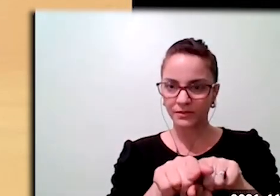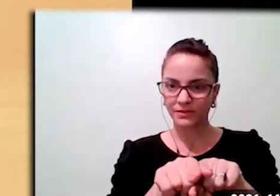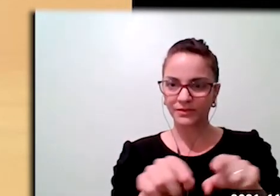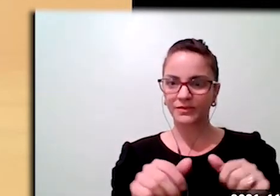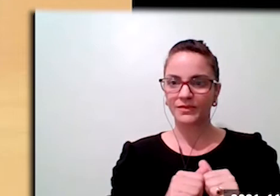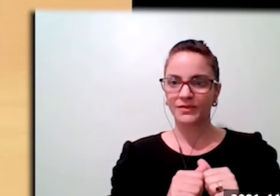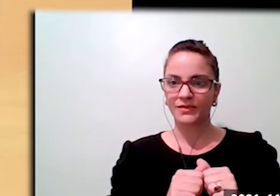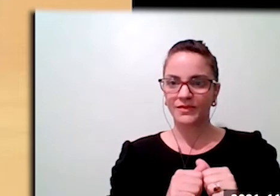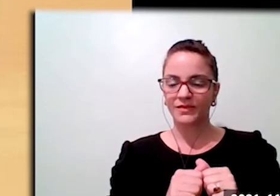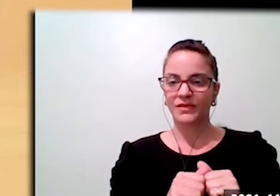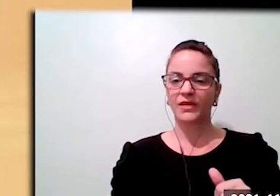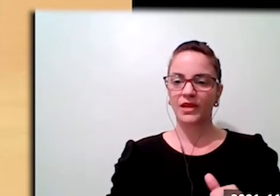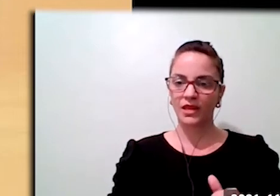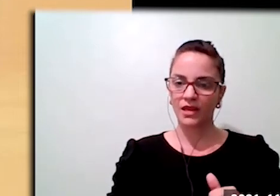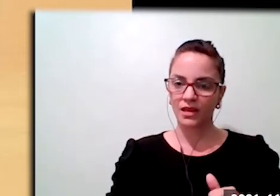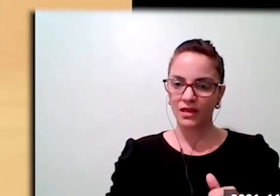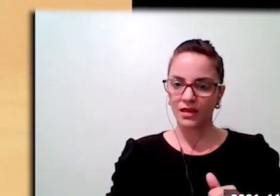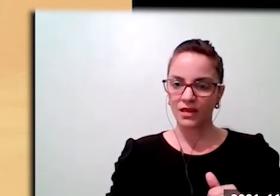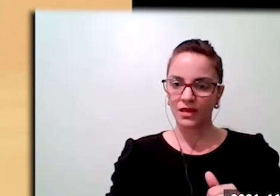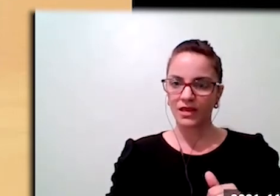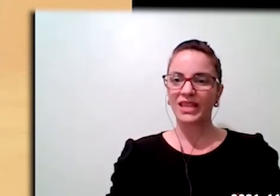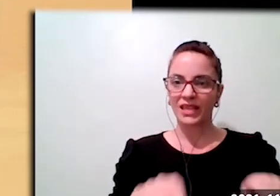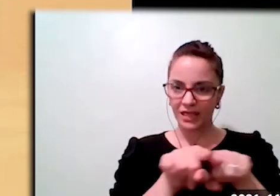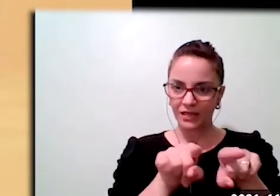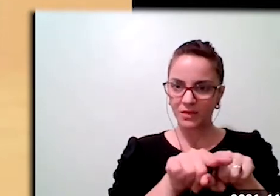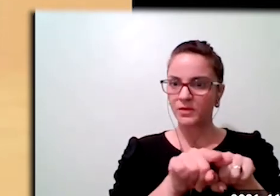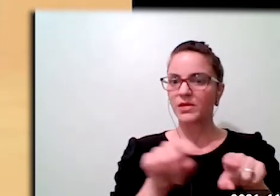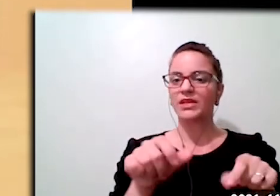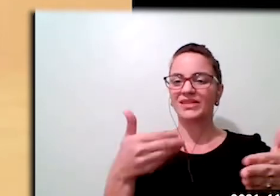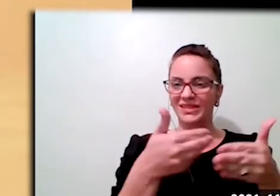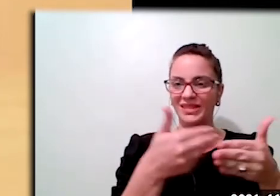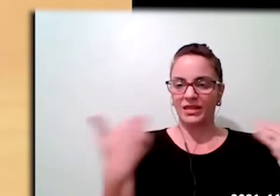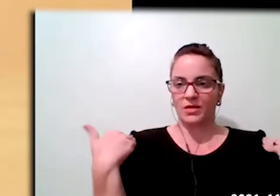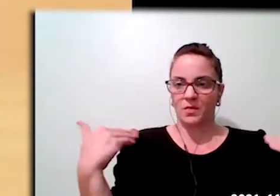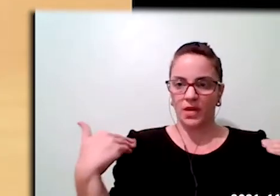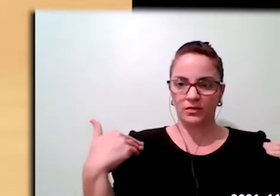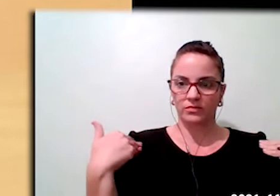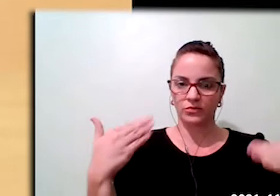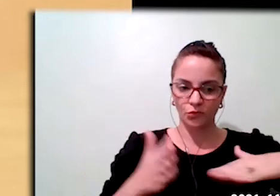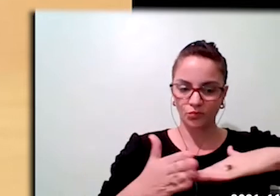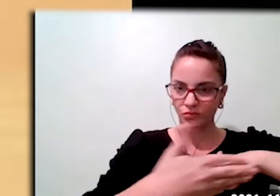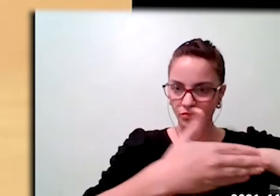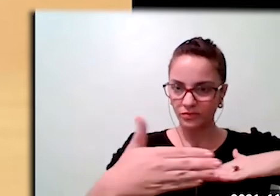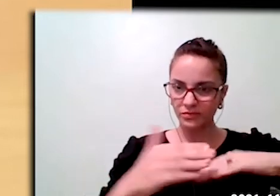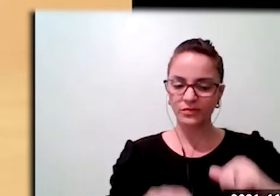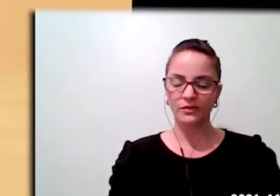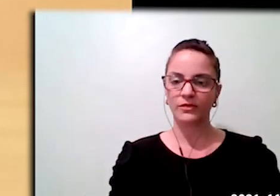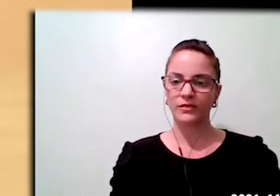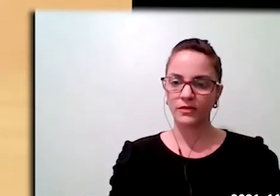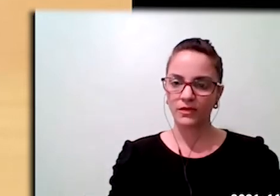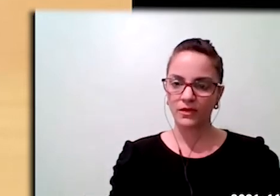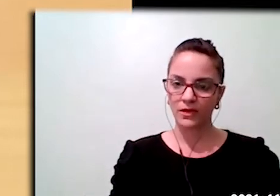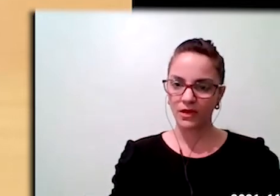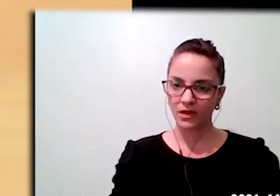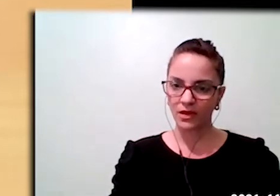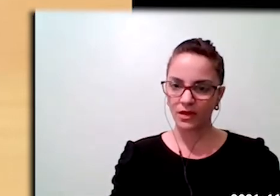a coastal observation post on the beach in the northern coast. Visits were made to local archives, like